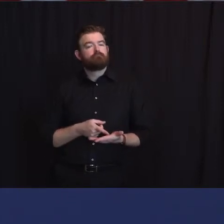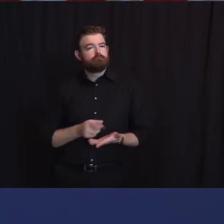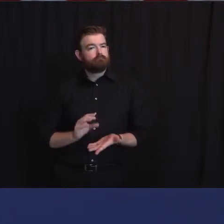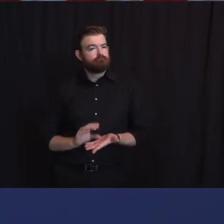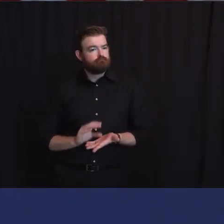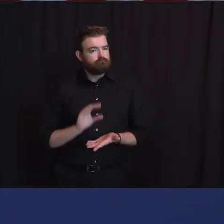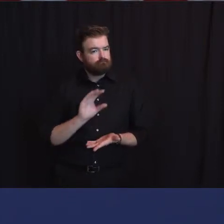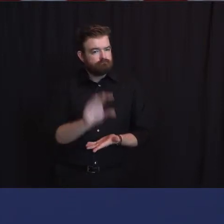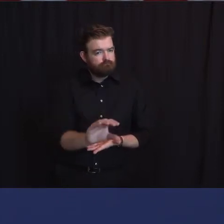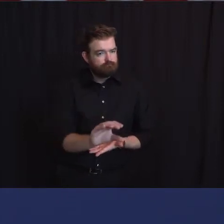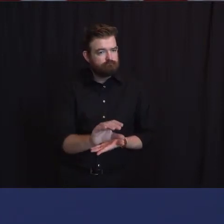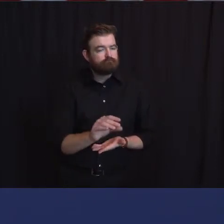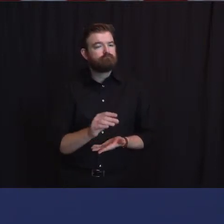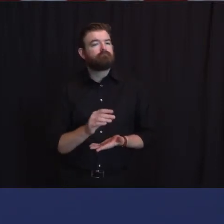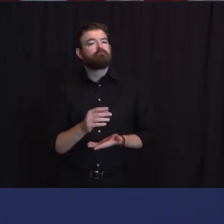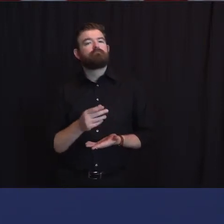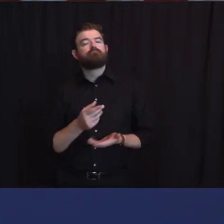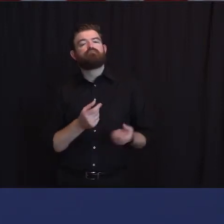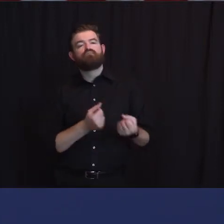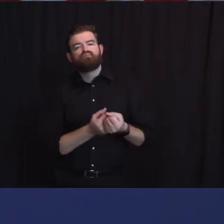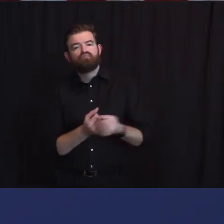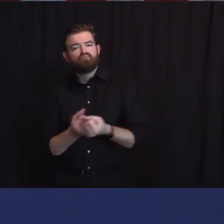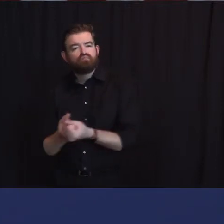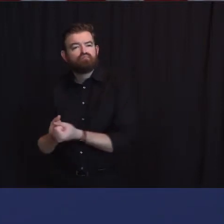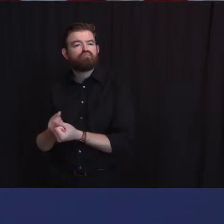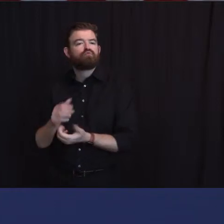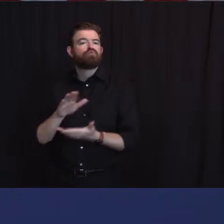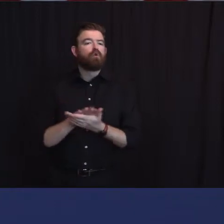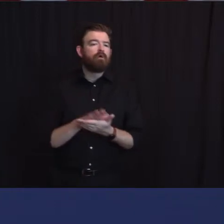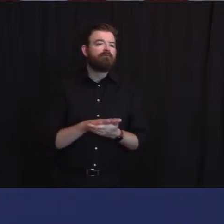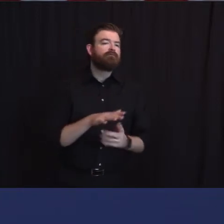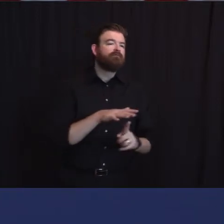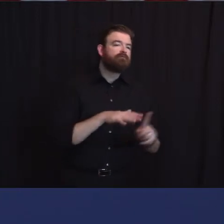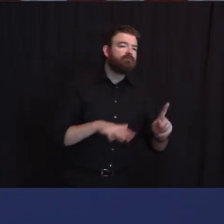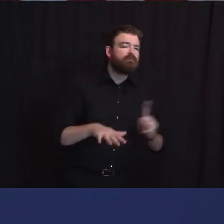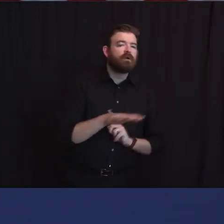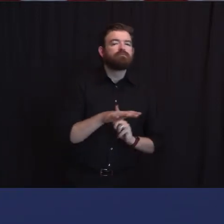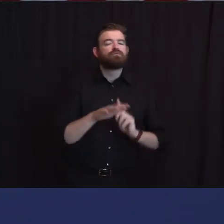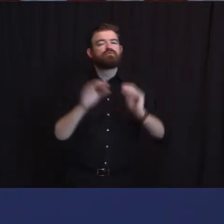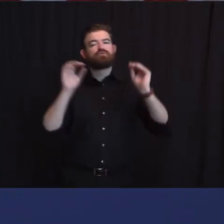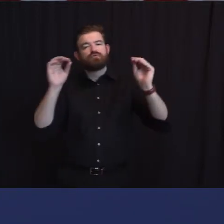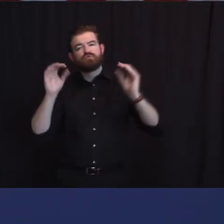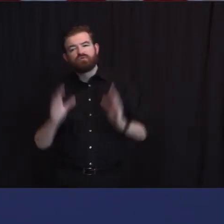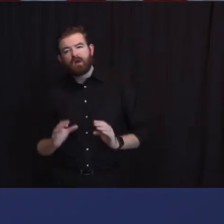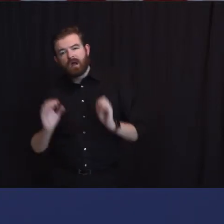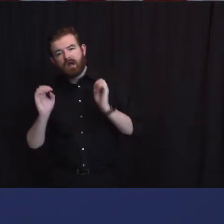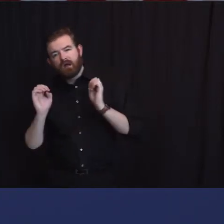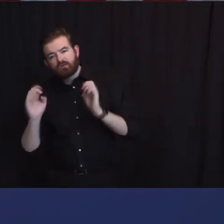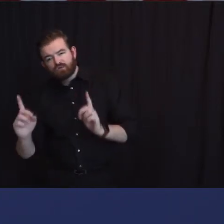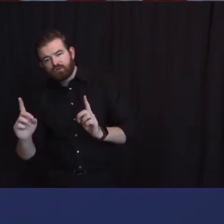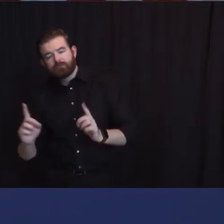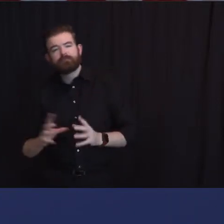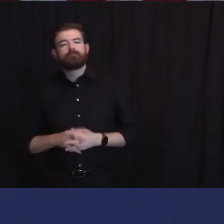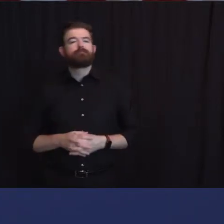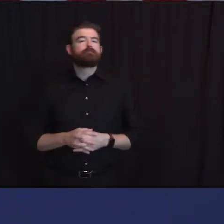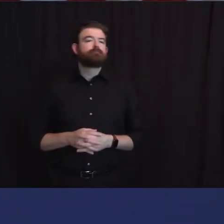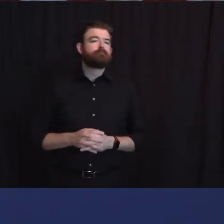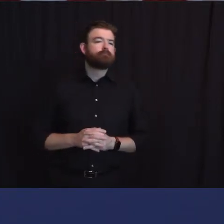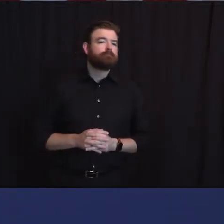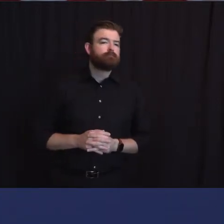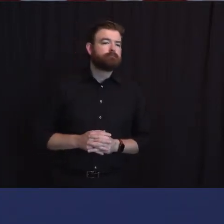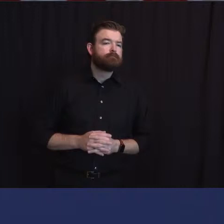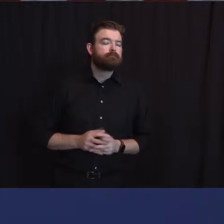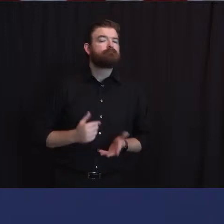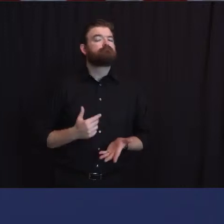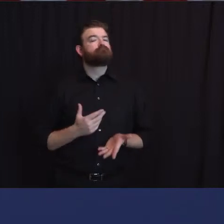to build on the framework established under ESSER II to accelerate learning. We also propose